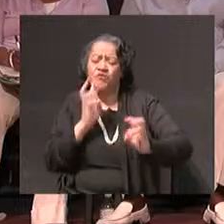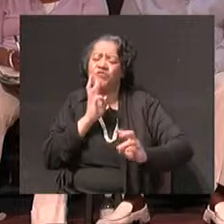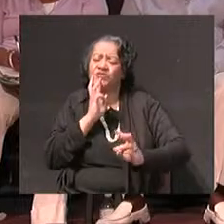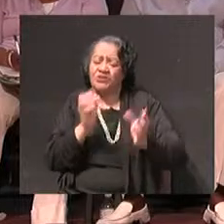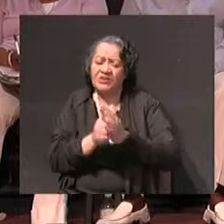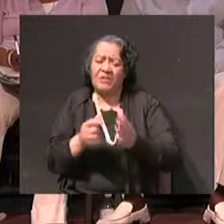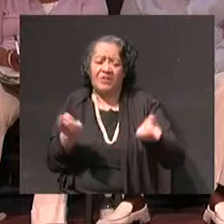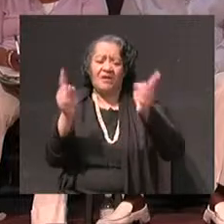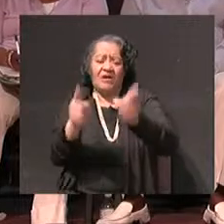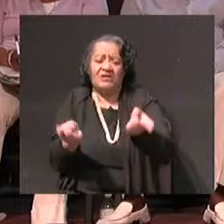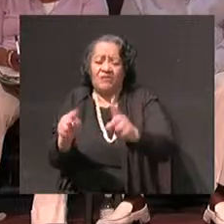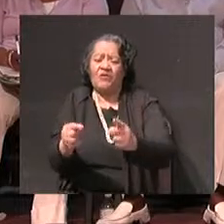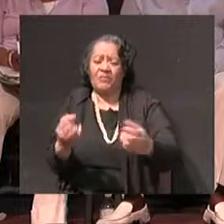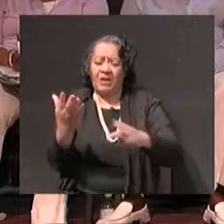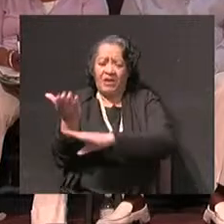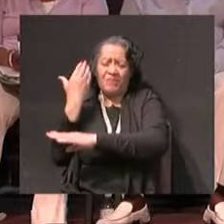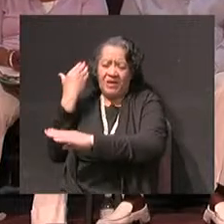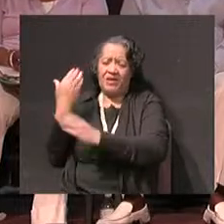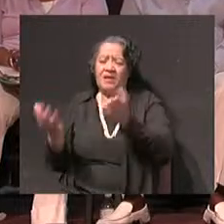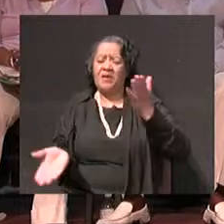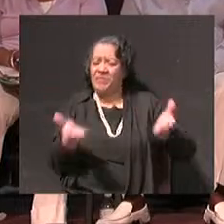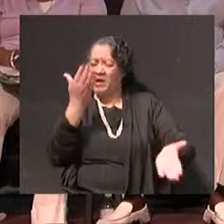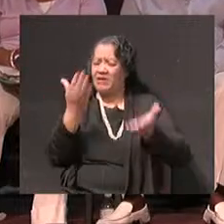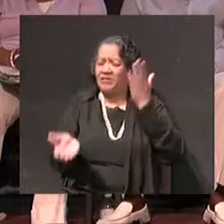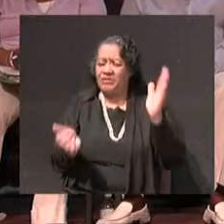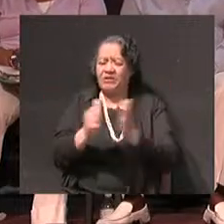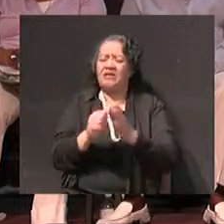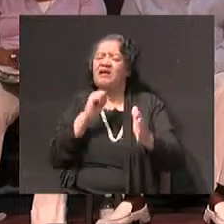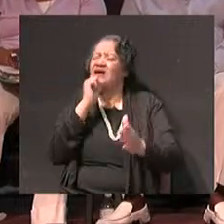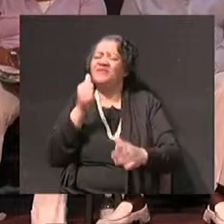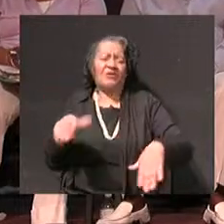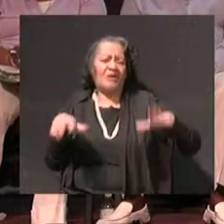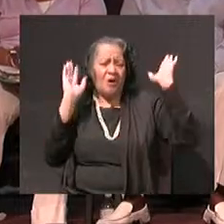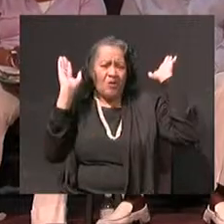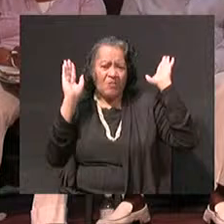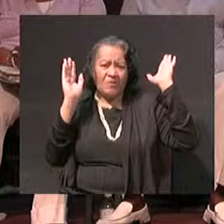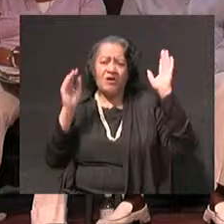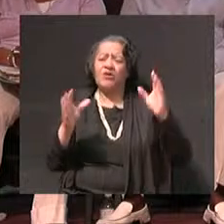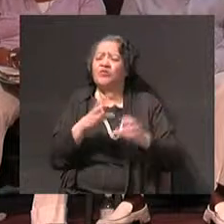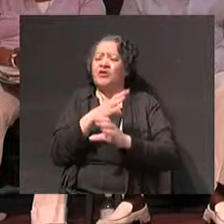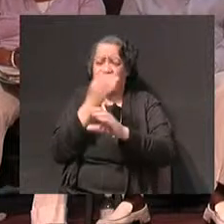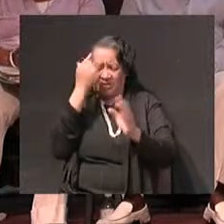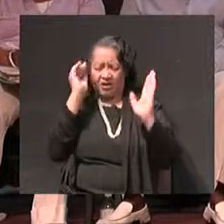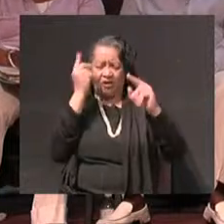that since it's happened once before, maybe if I don't give up, that's called hope.